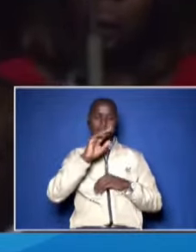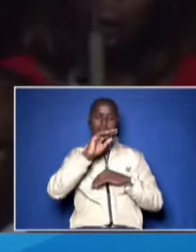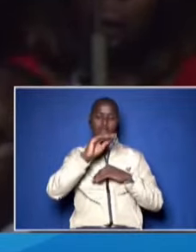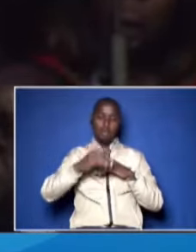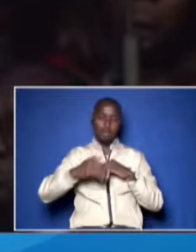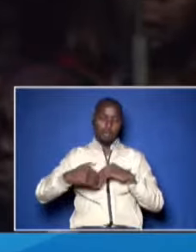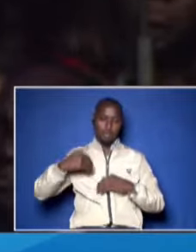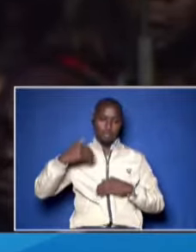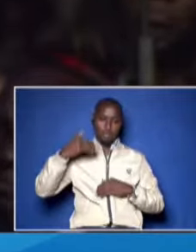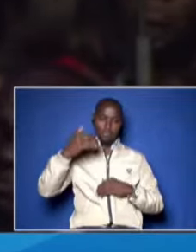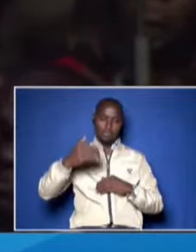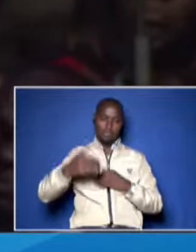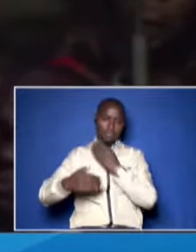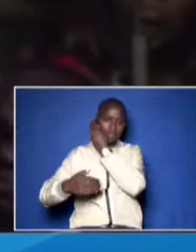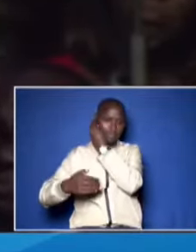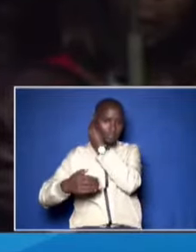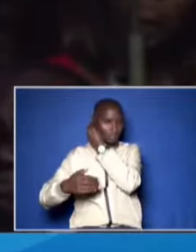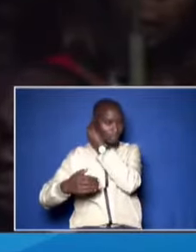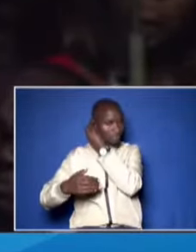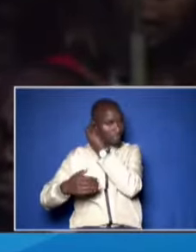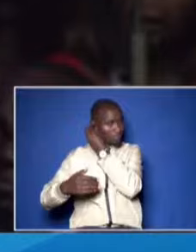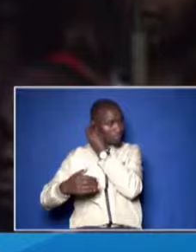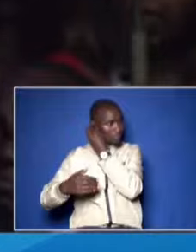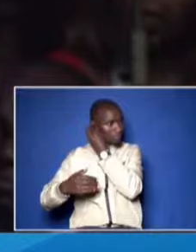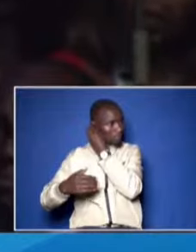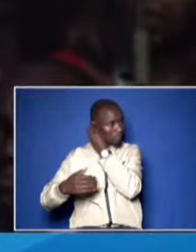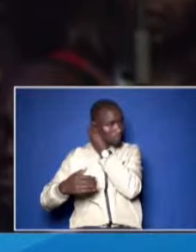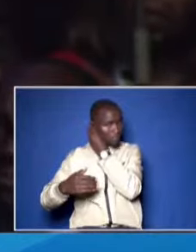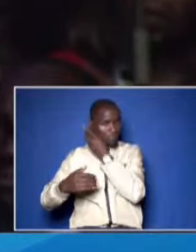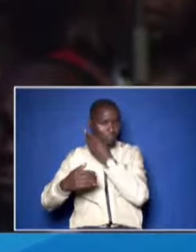day so you can pay your